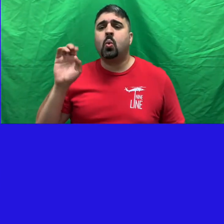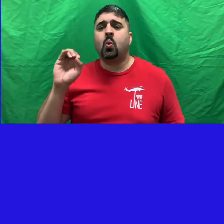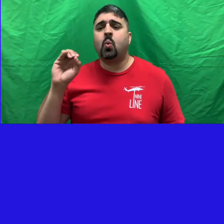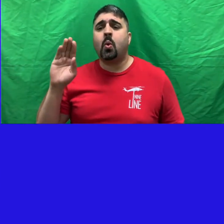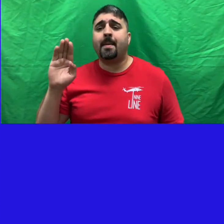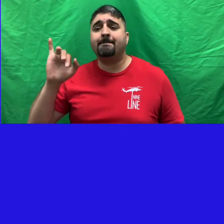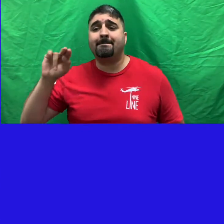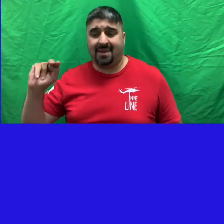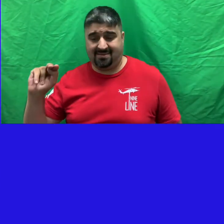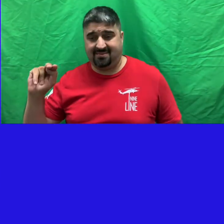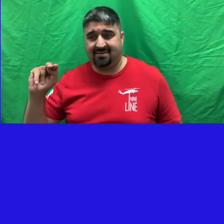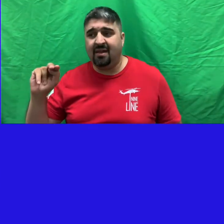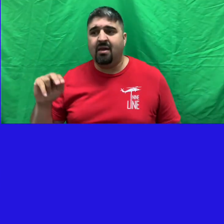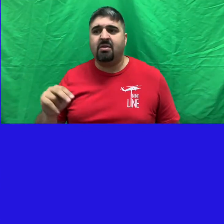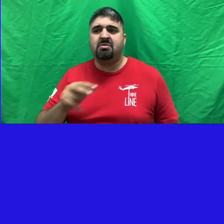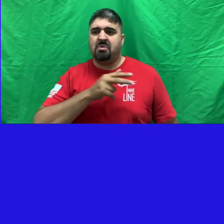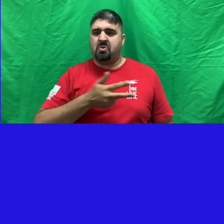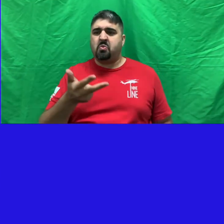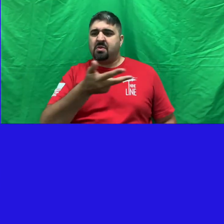sitting in a bush.